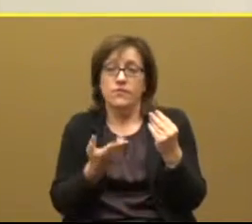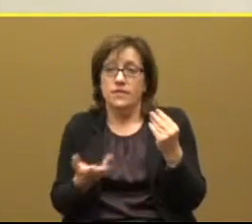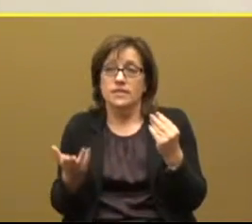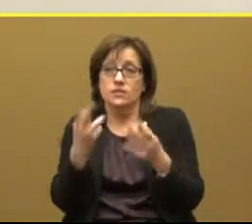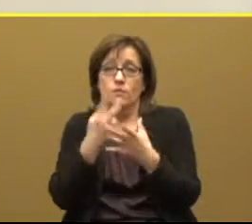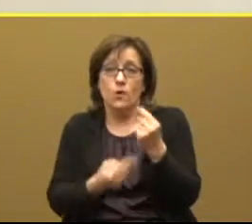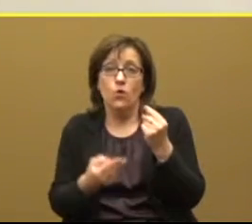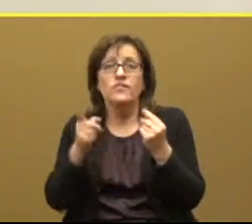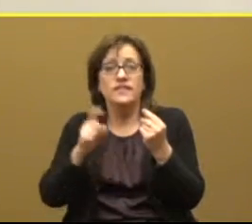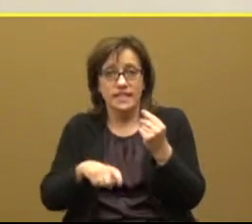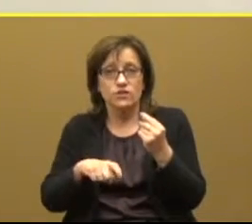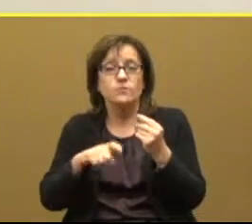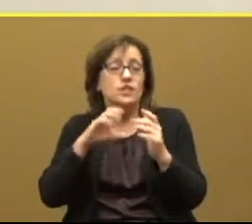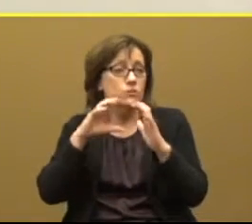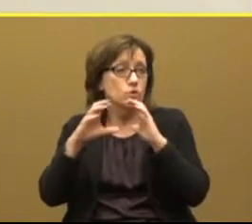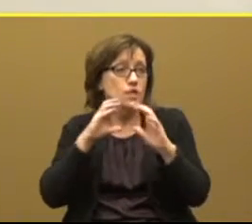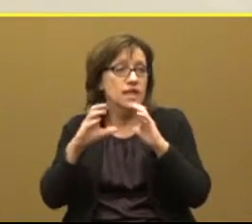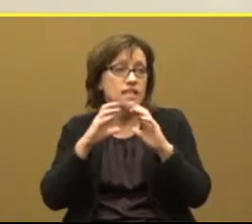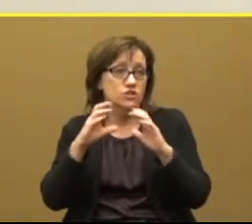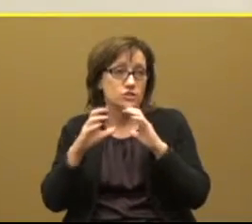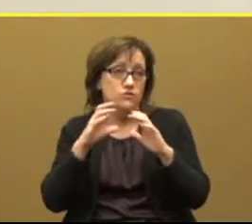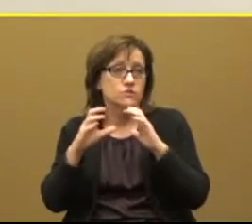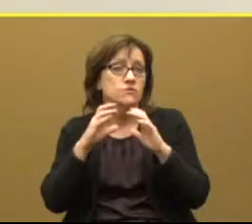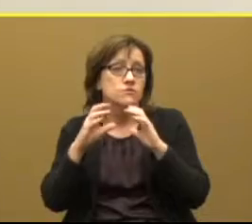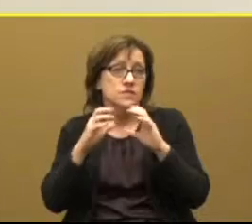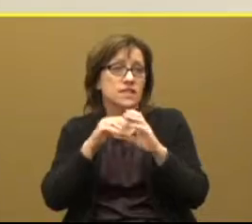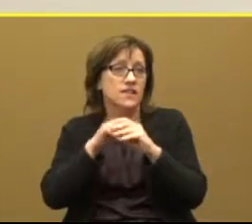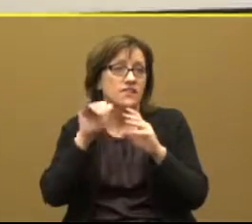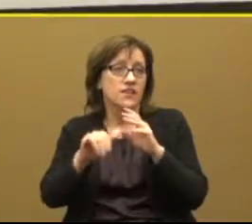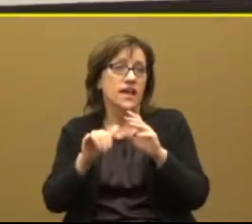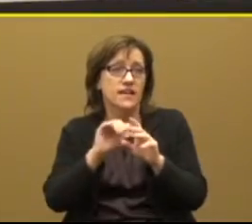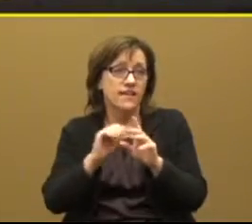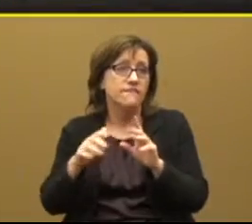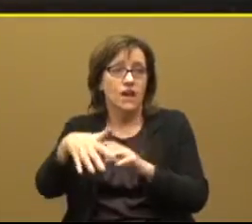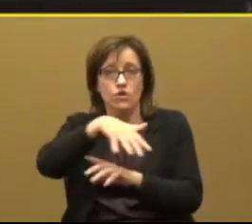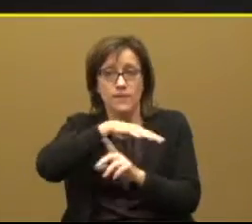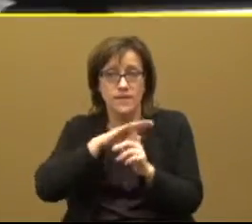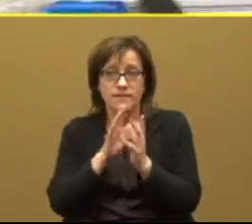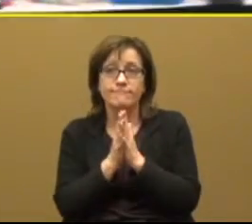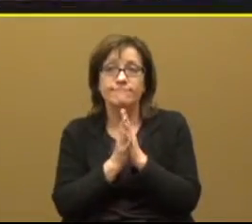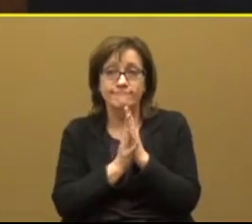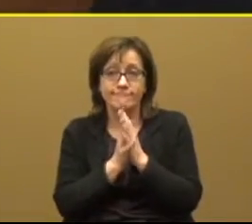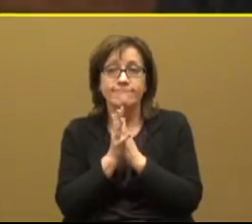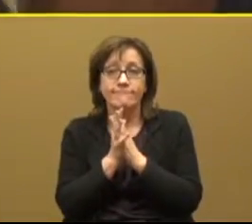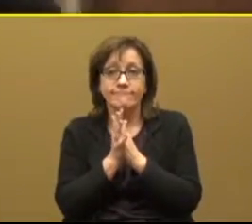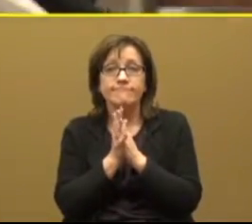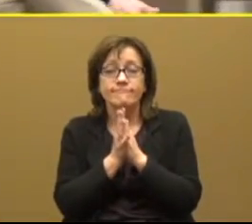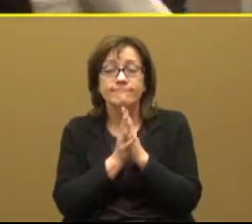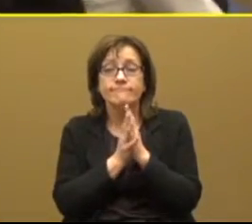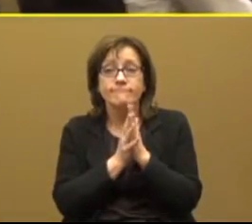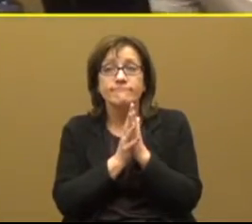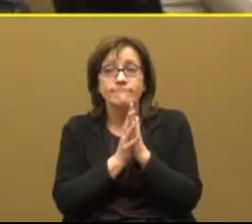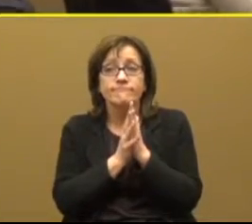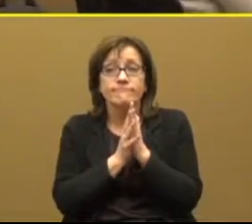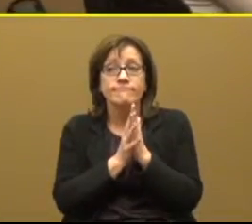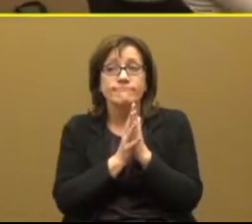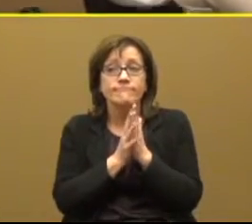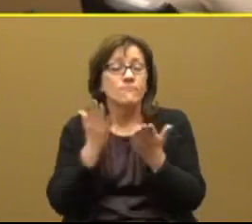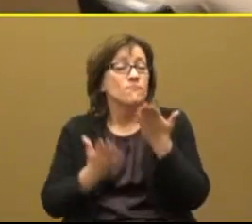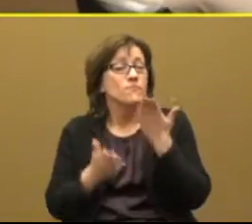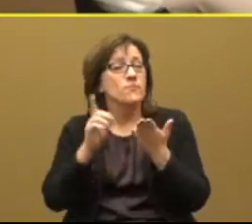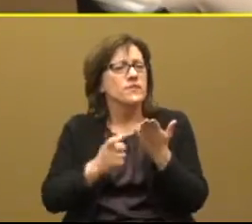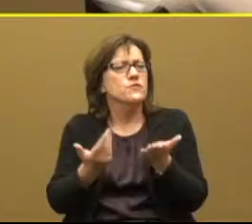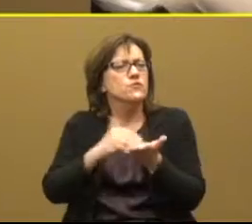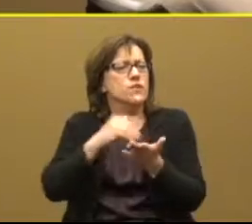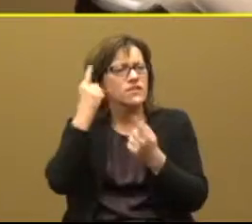need to be communication partners in that environment. And so absolutely, this is where you may have to rethink, how